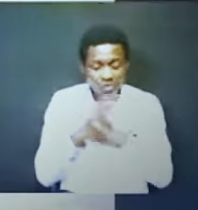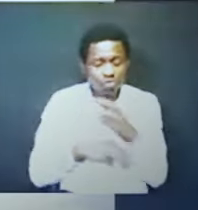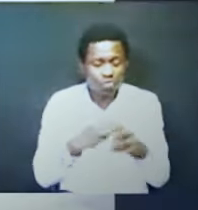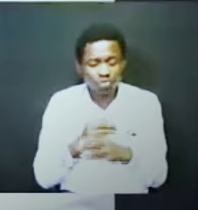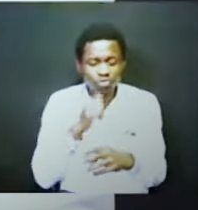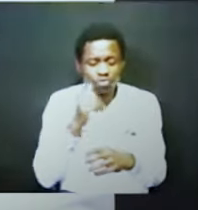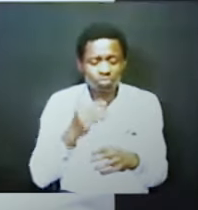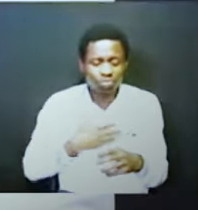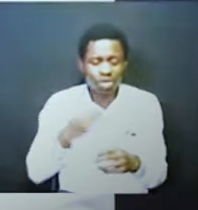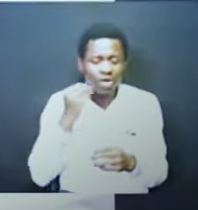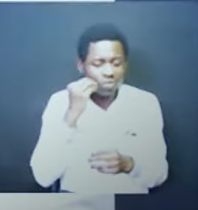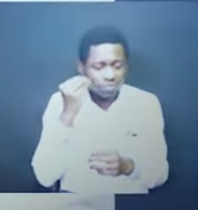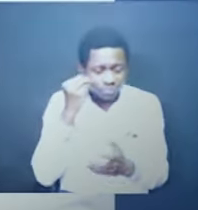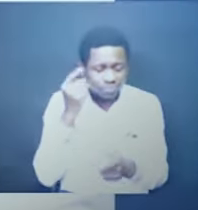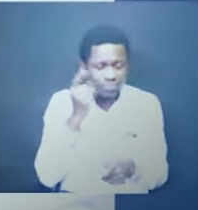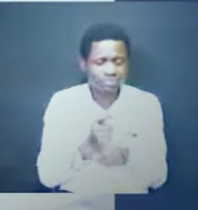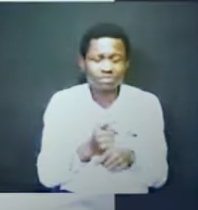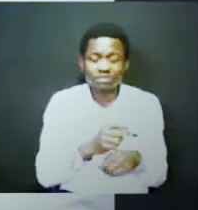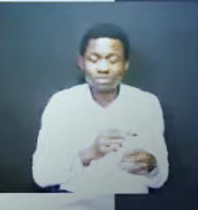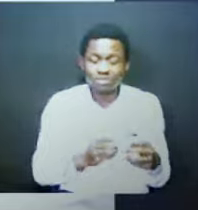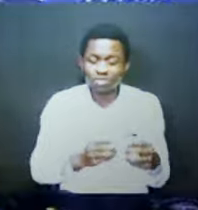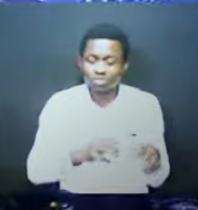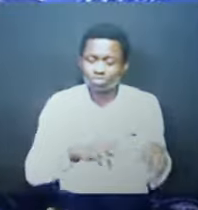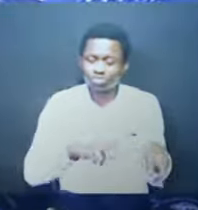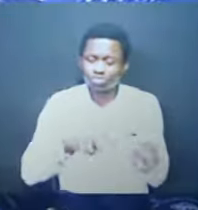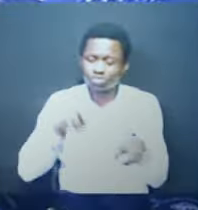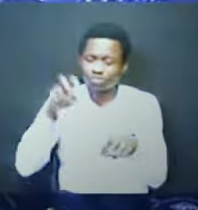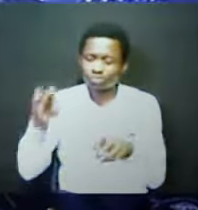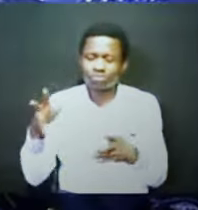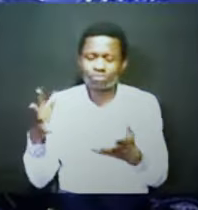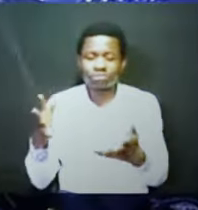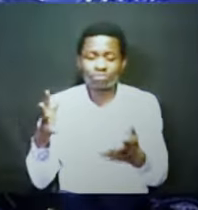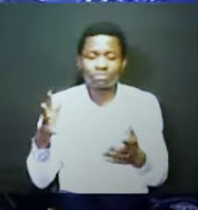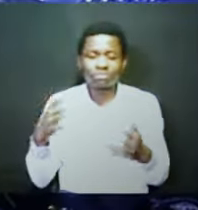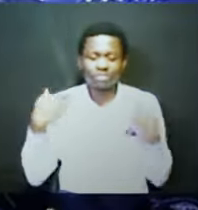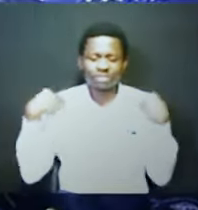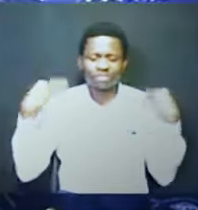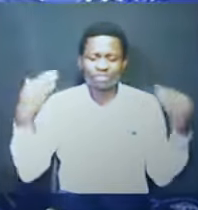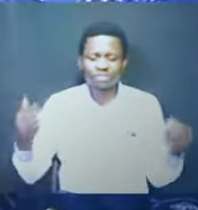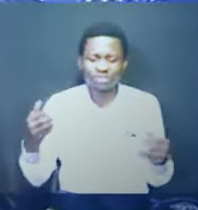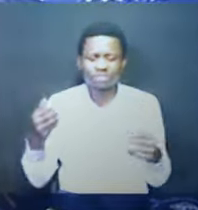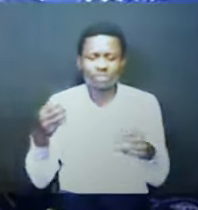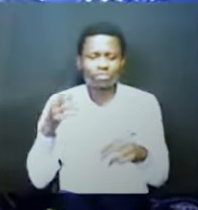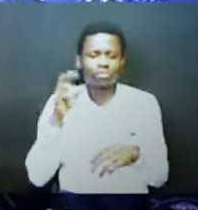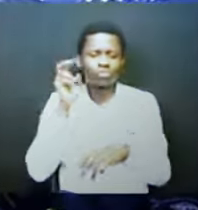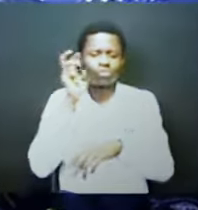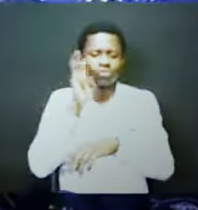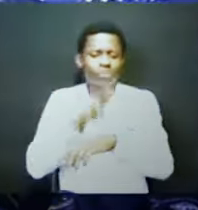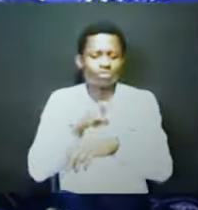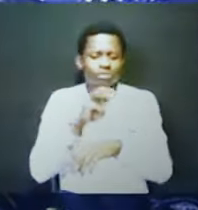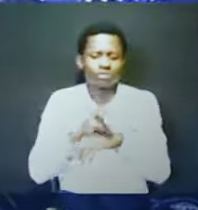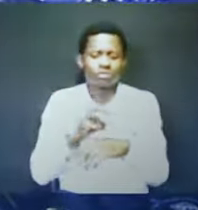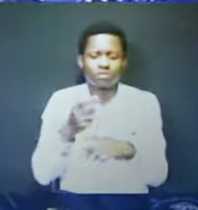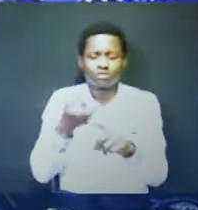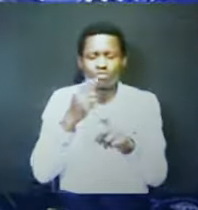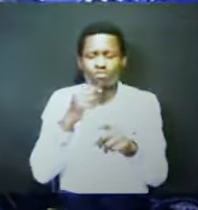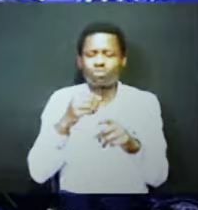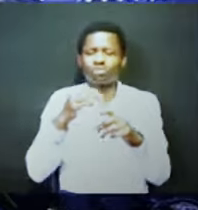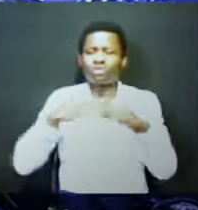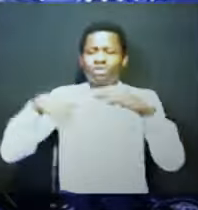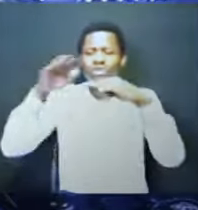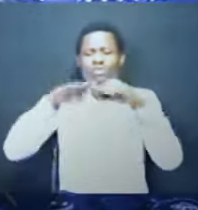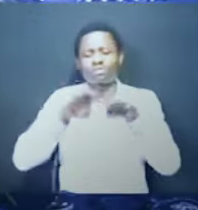somewhere beyond the blues. The angels beckon me from